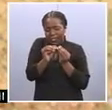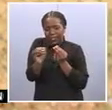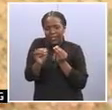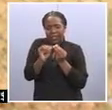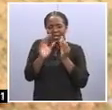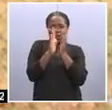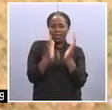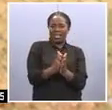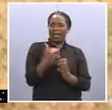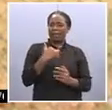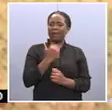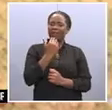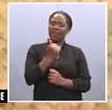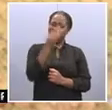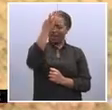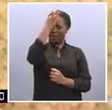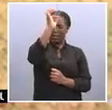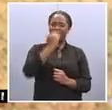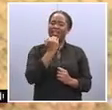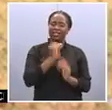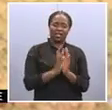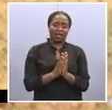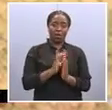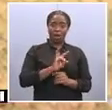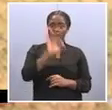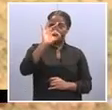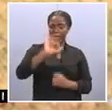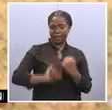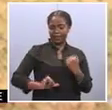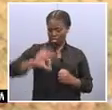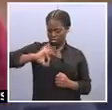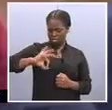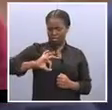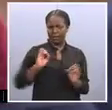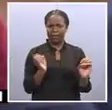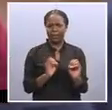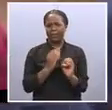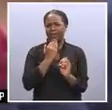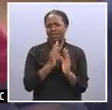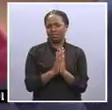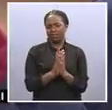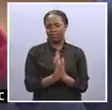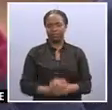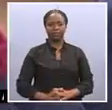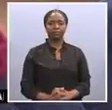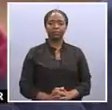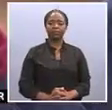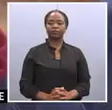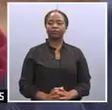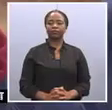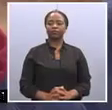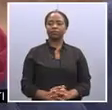gore government e nthusa gore kgwedi le kgwedi shelter ka ikene ka nako. They say they've continued to report for